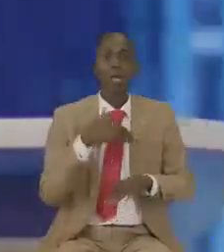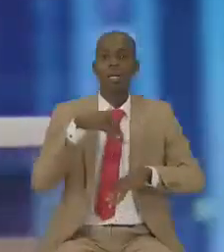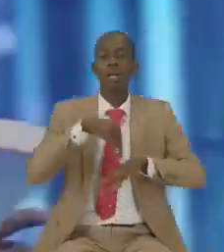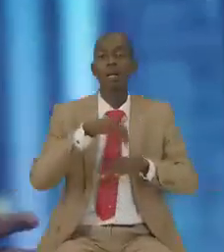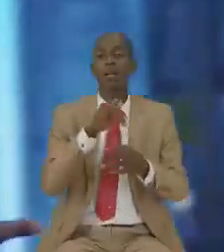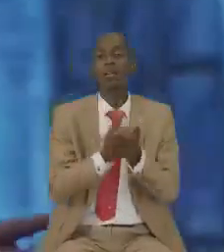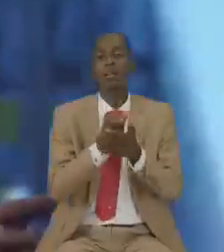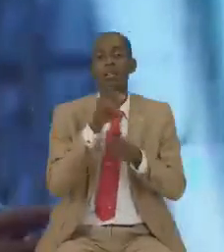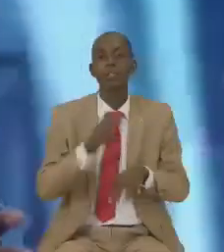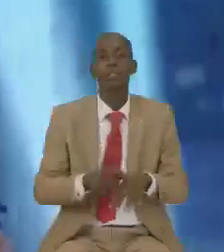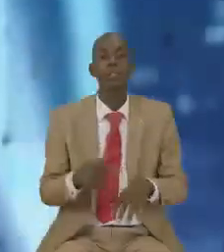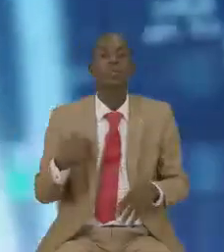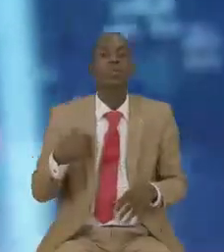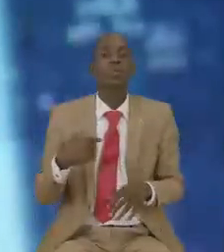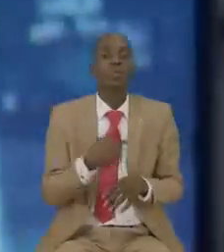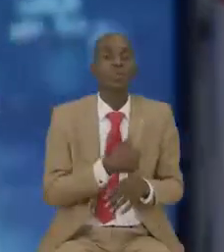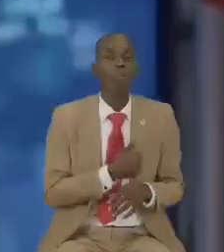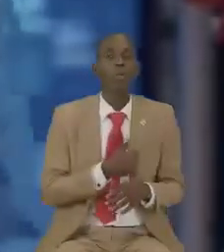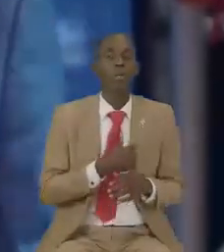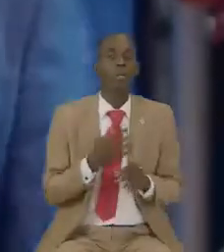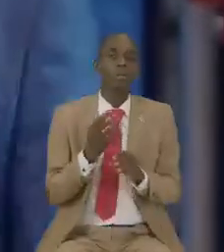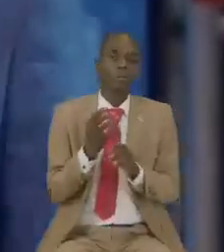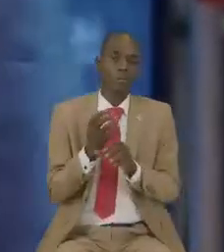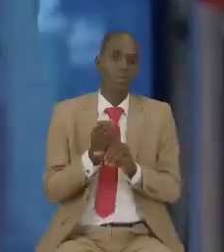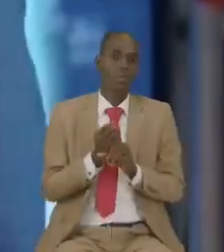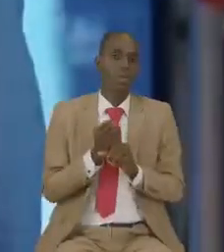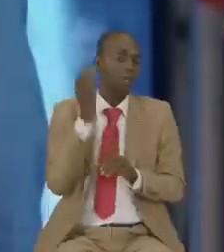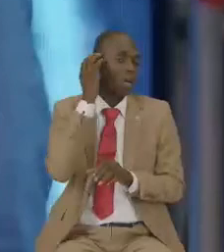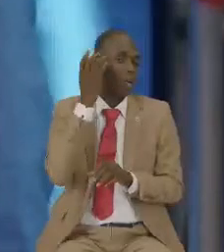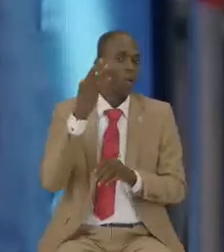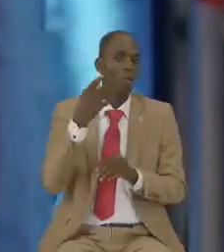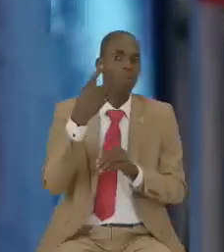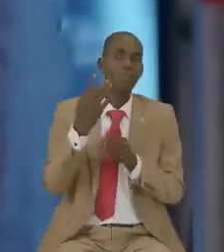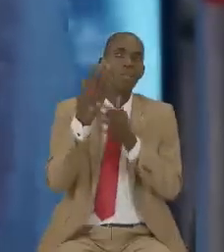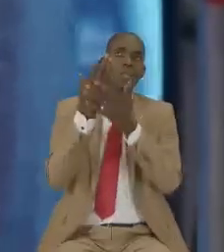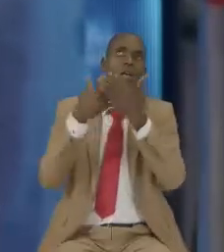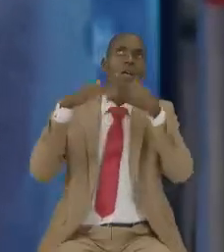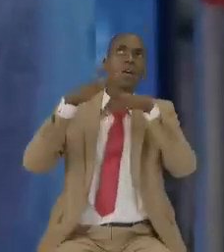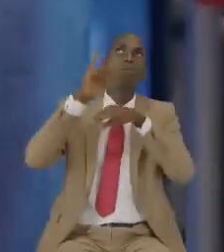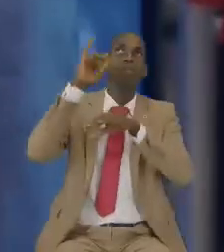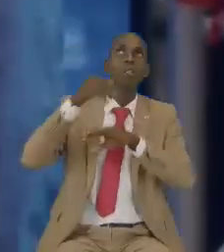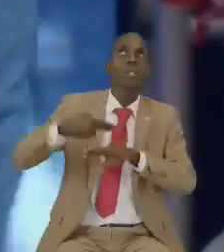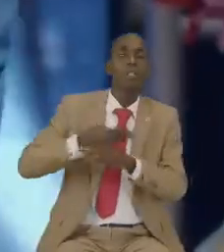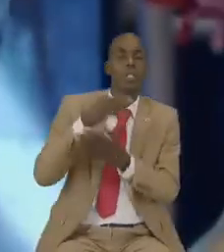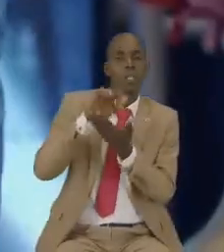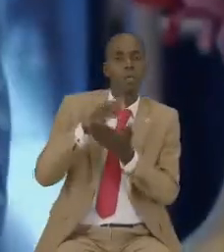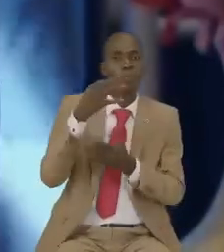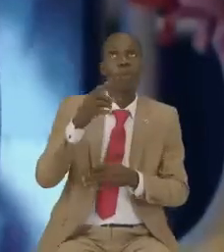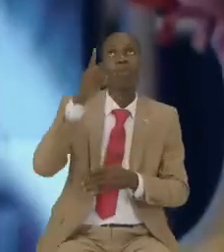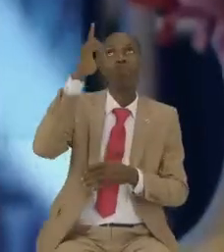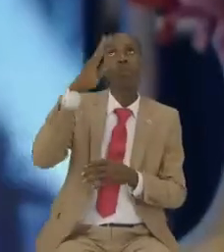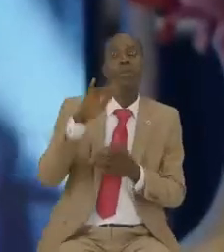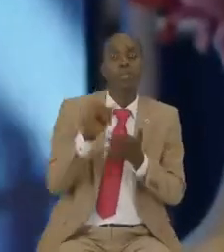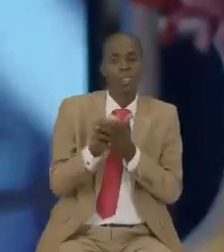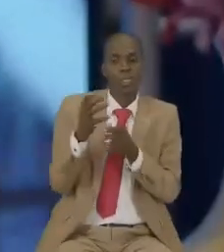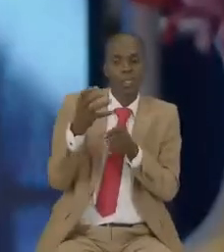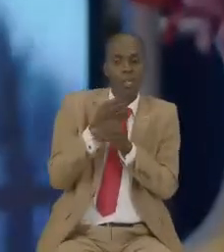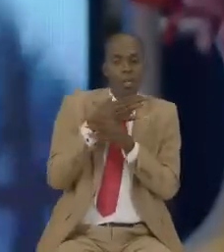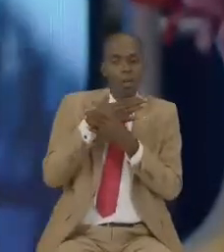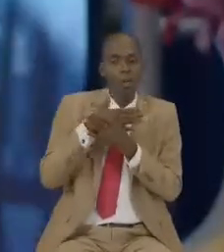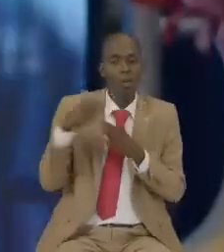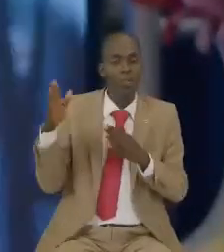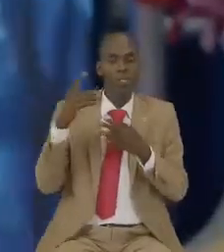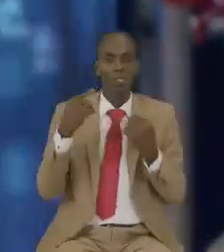time, we heard of the heavenly love of God that takes away the sin